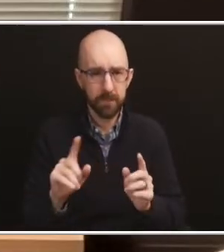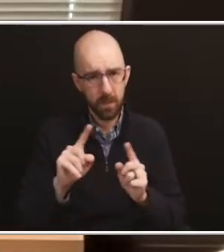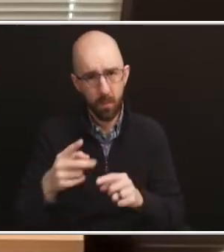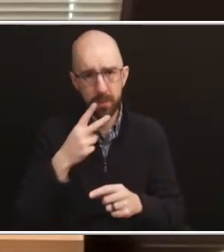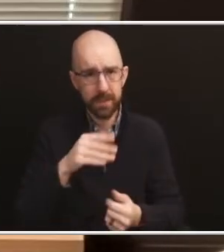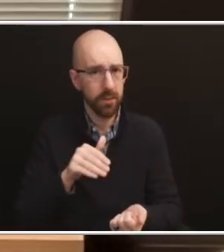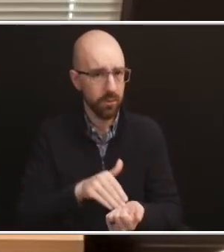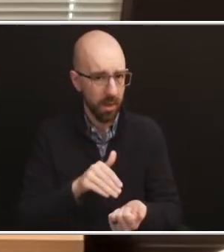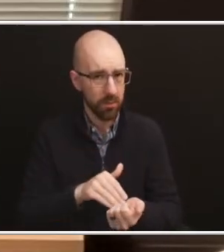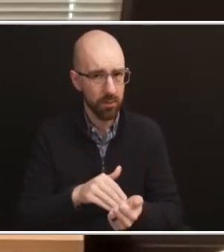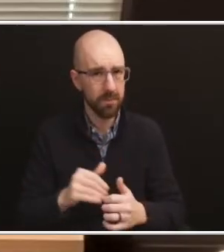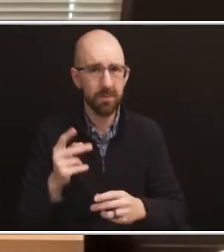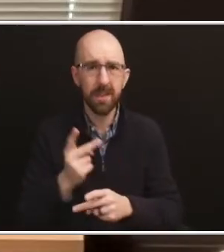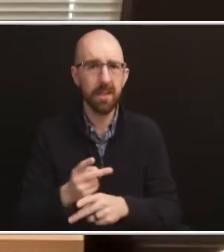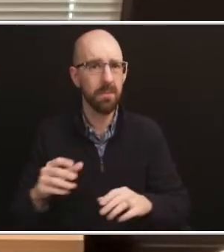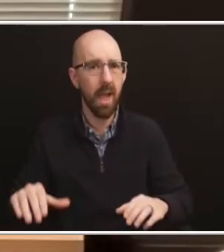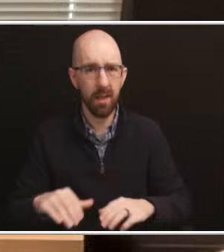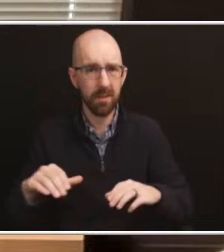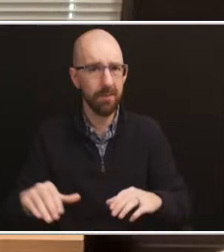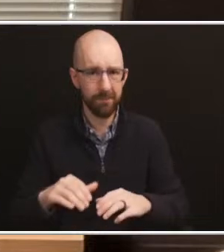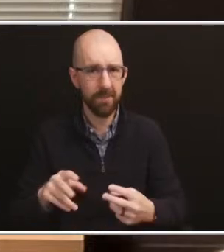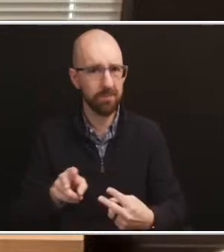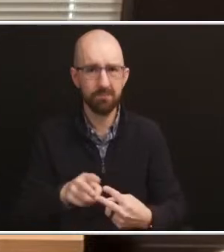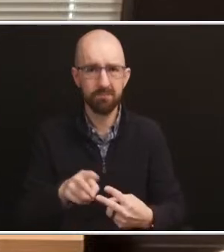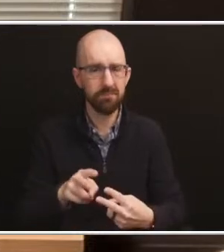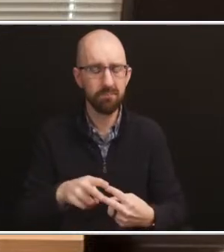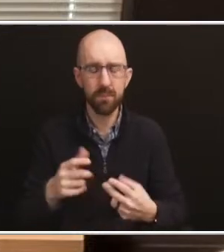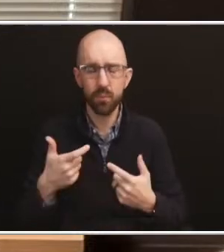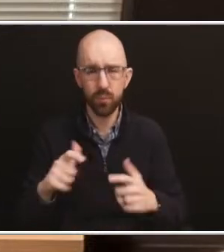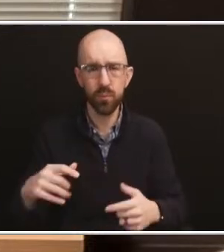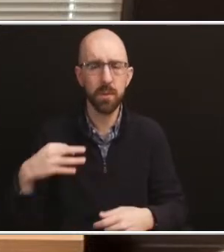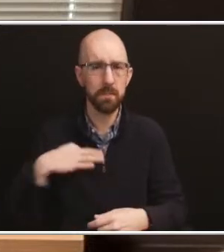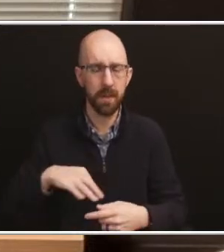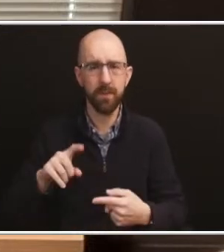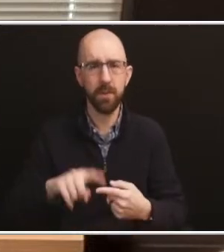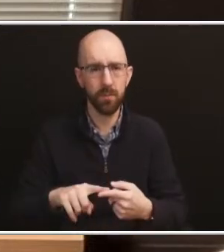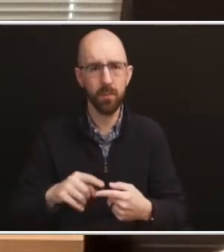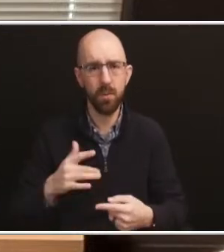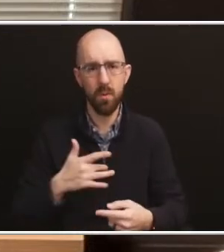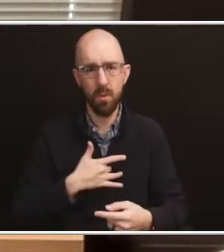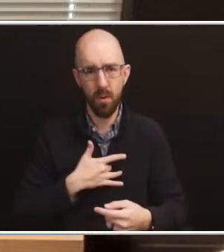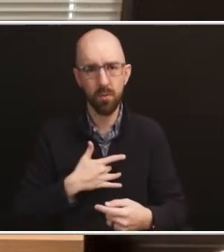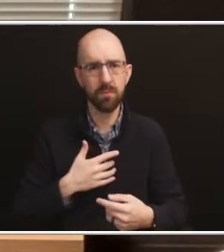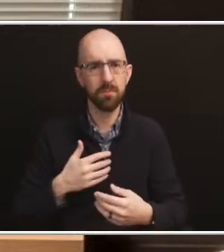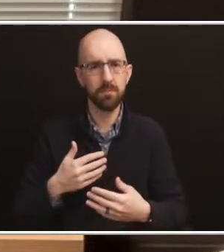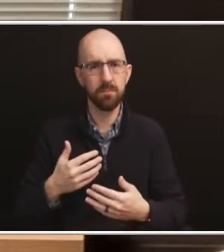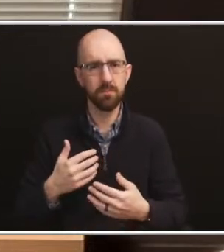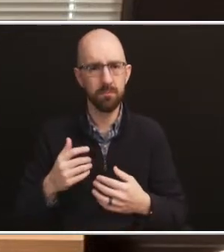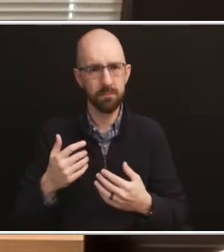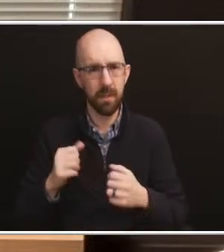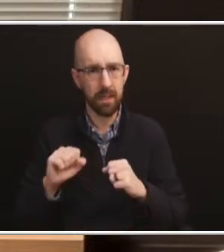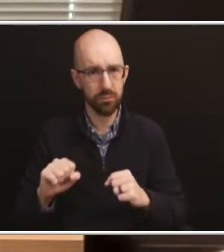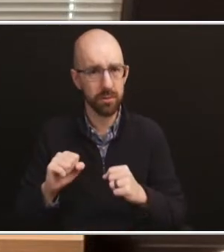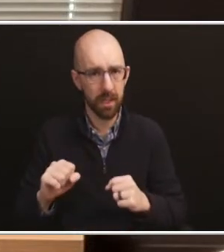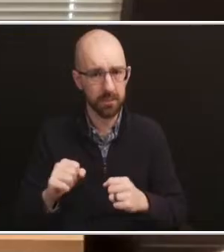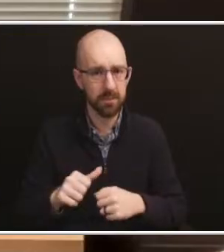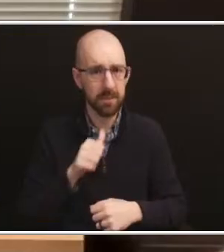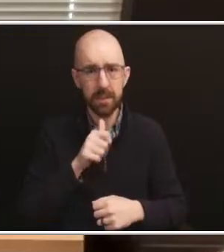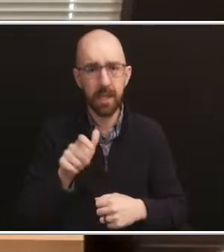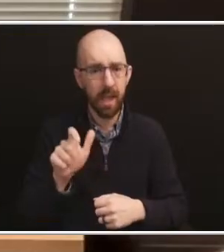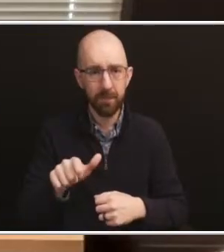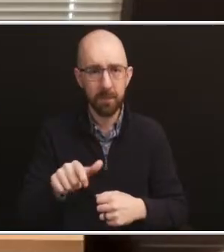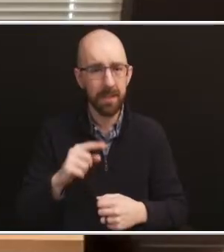also just staying active. I think there's a huge benefit to cardiovascular exercise, and it doesn't have to be